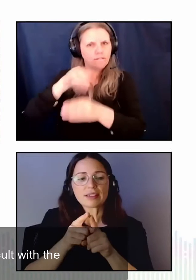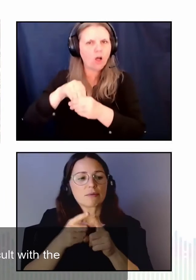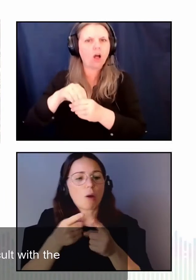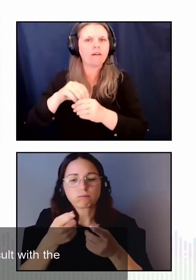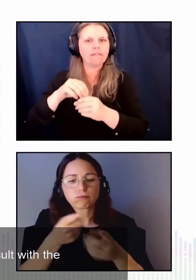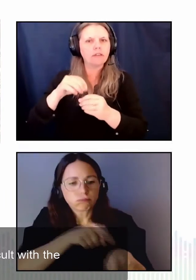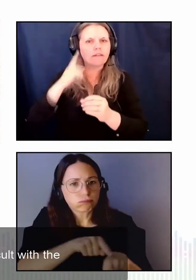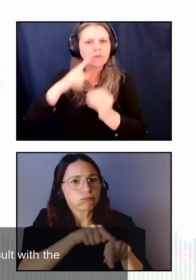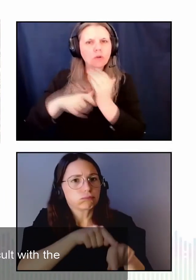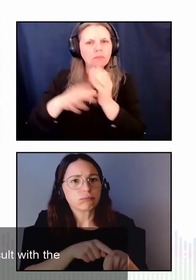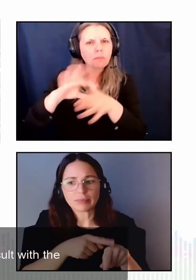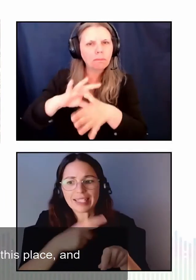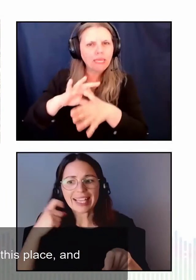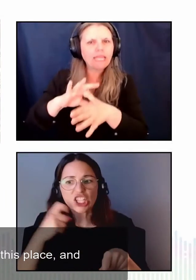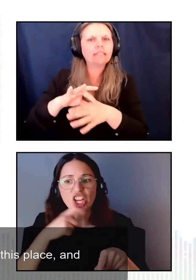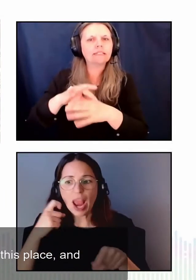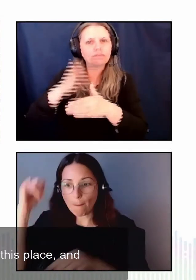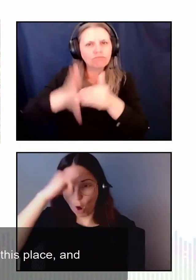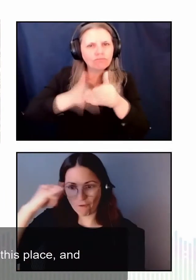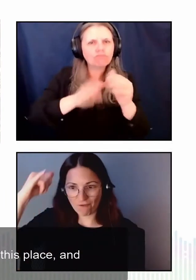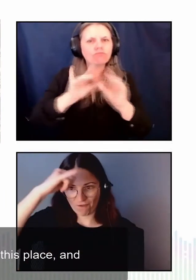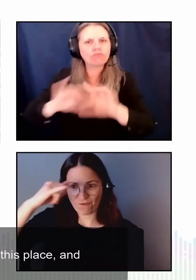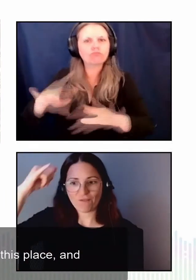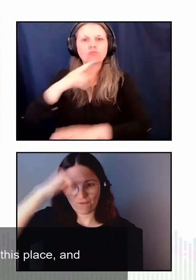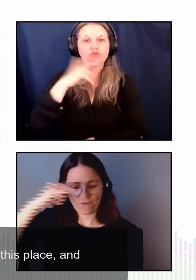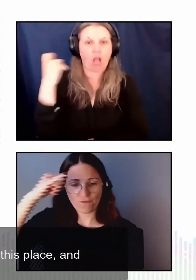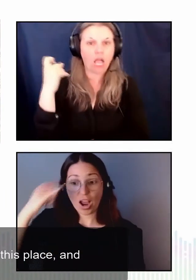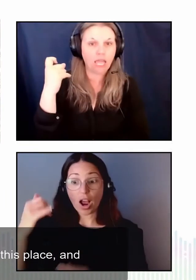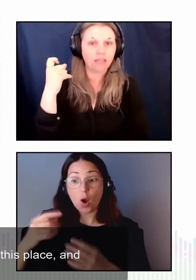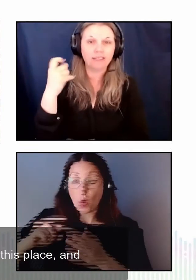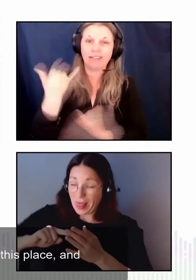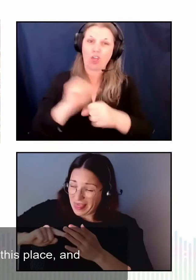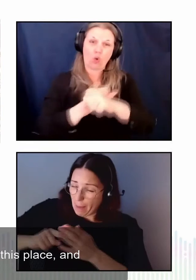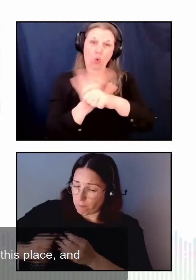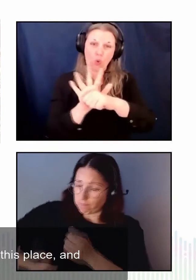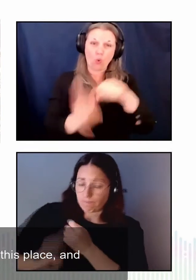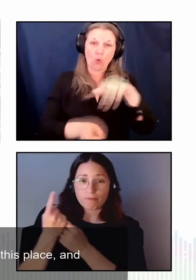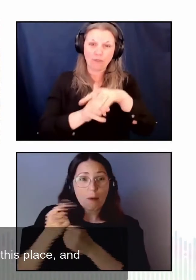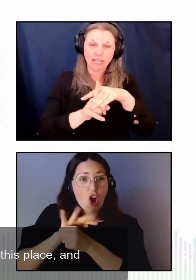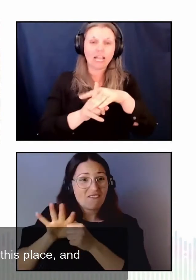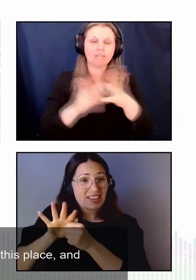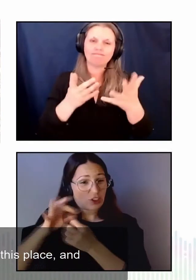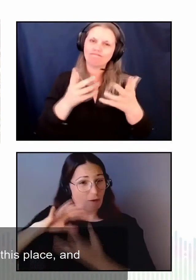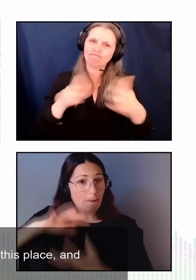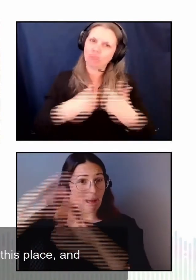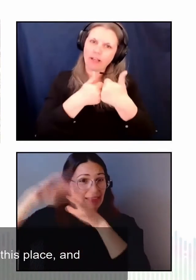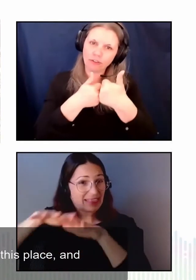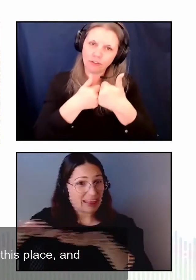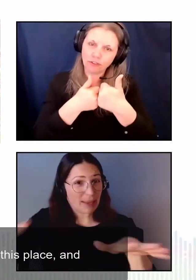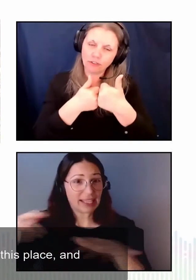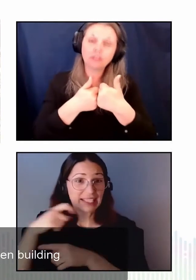And it's been very difficult with the pandemic, but here we are in this